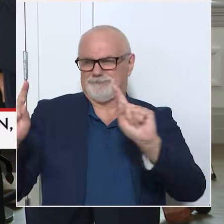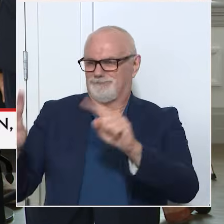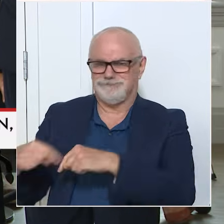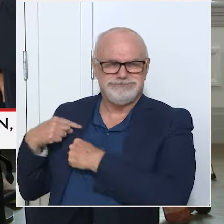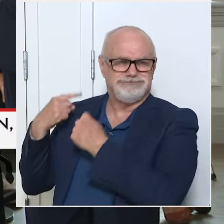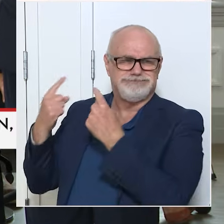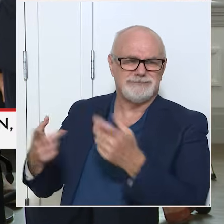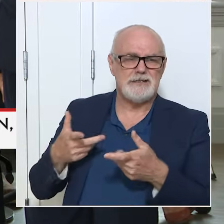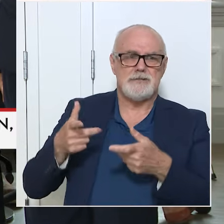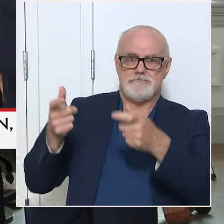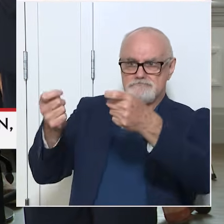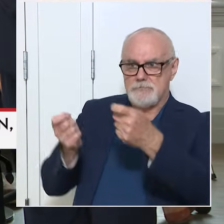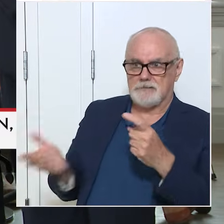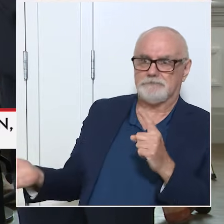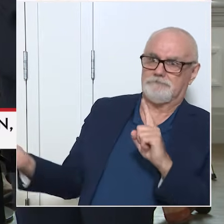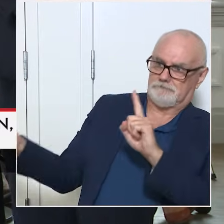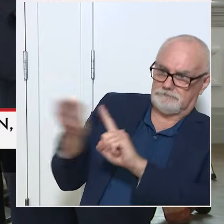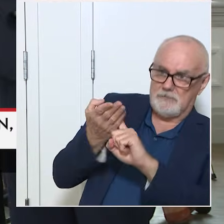billion.